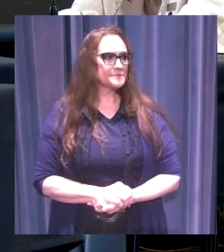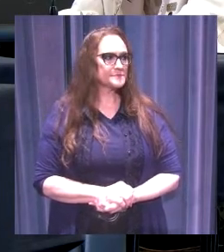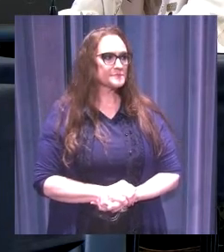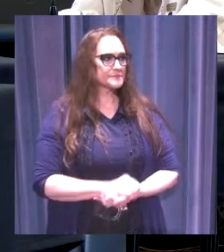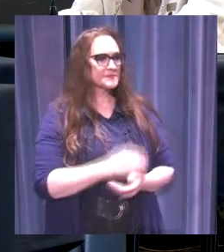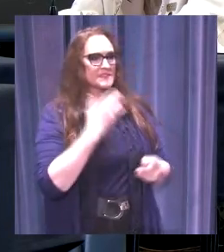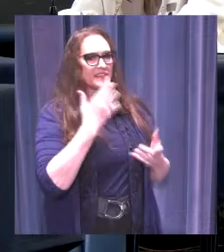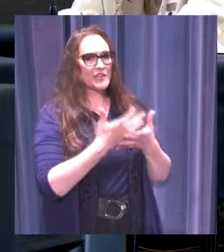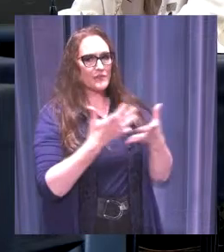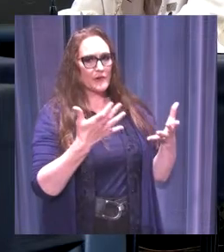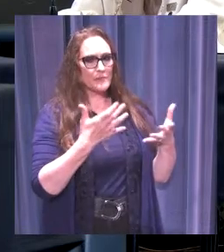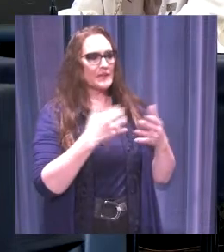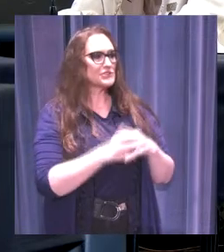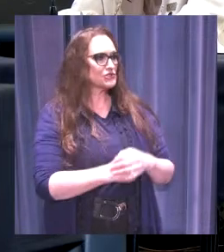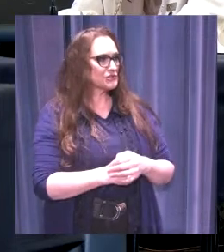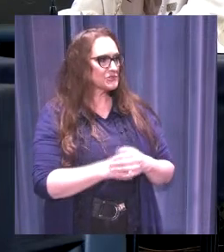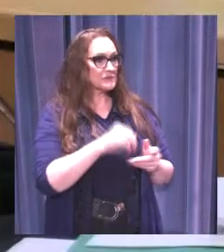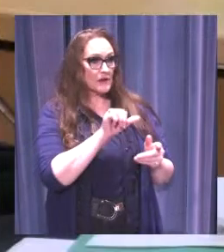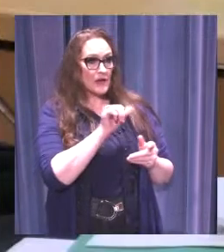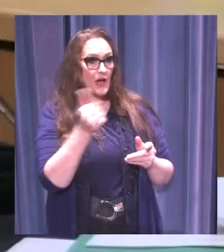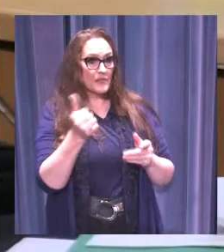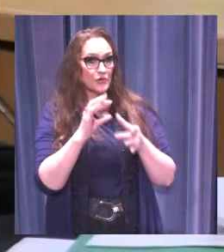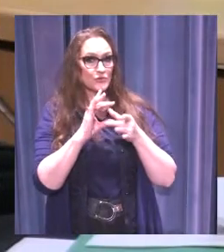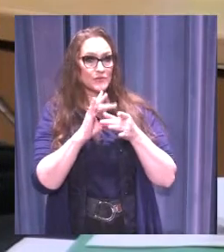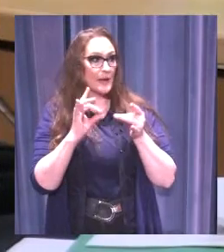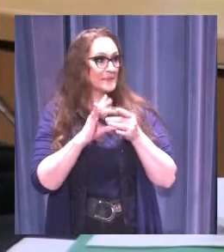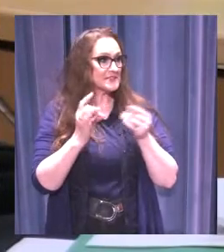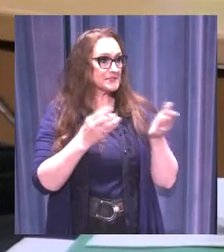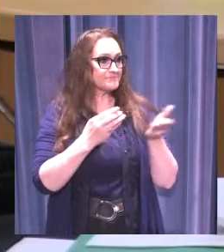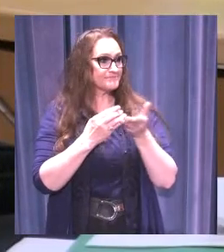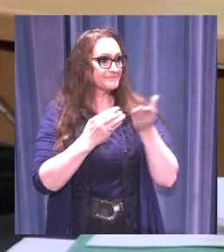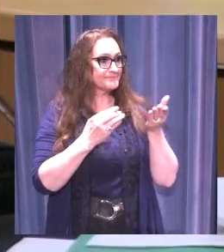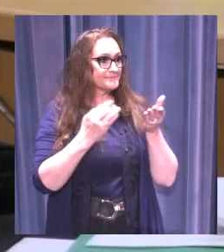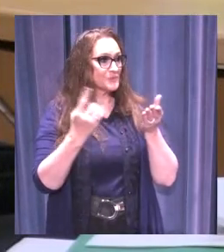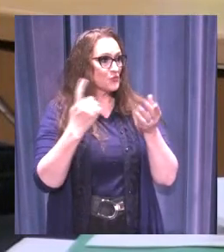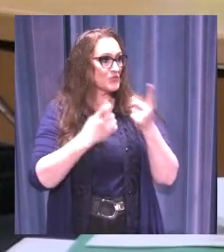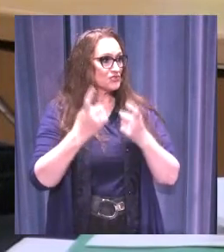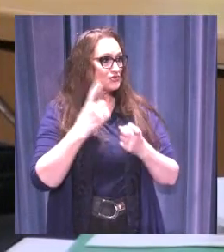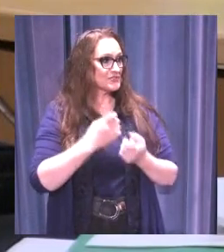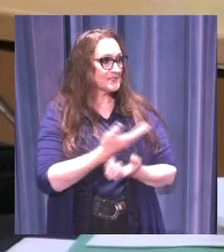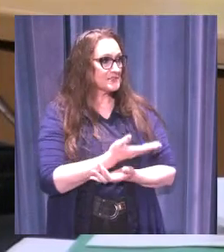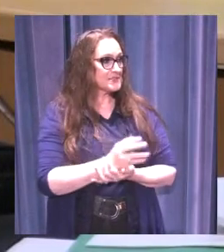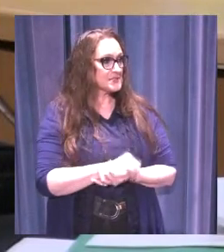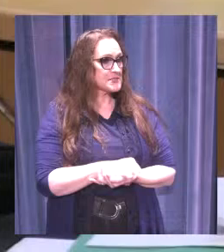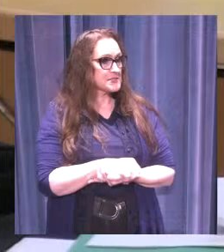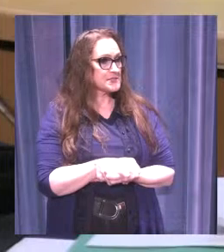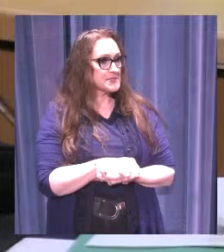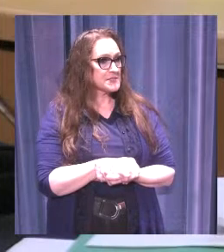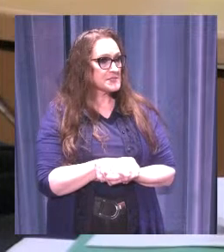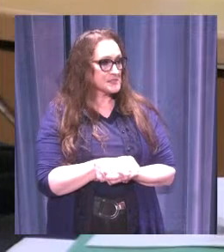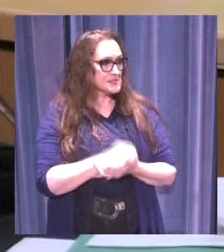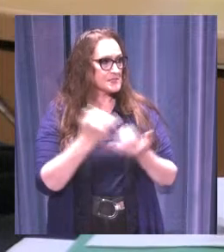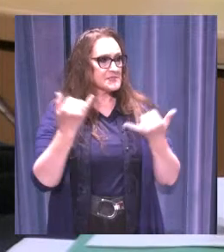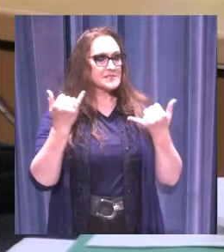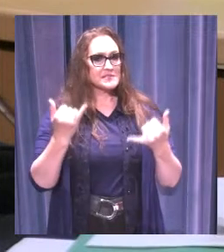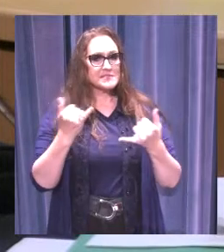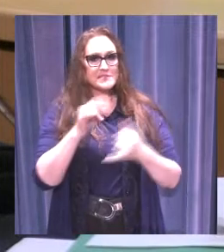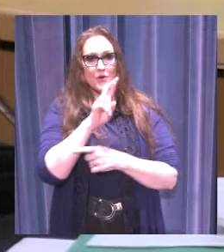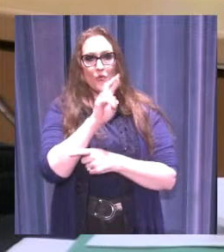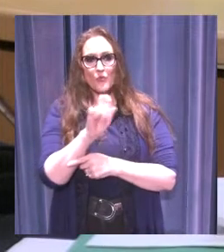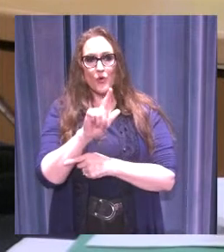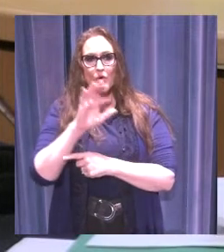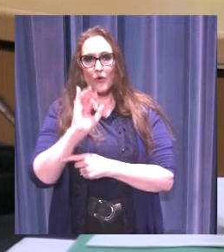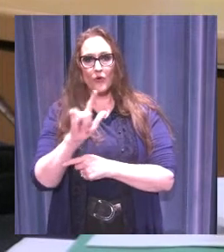Thank you very much, Trustee Freeman. Are there any other comments, questions? We'll now go to the roll call